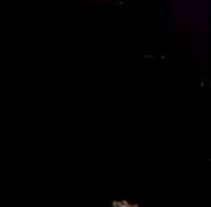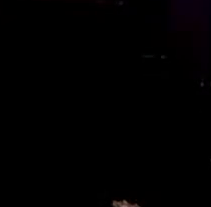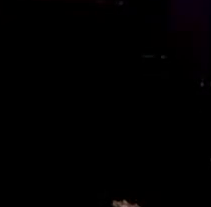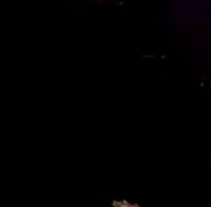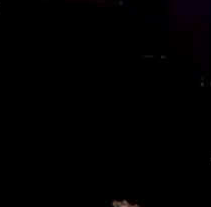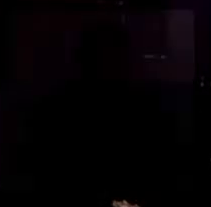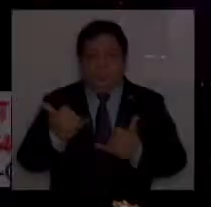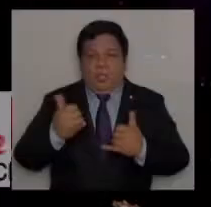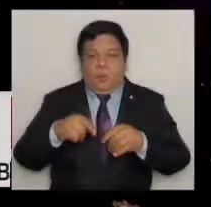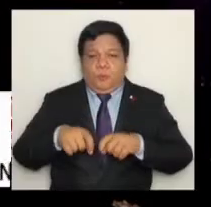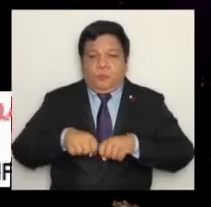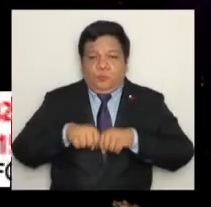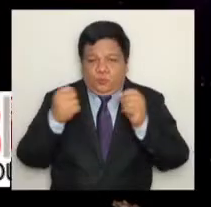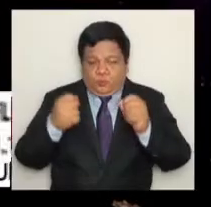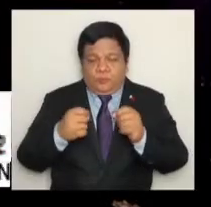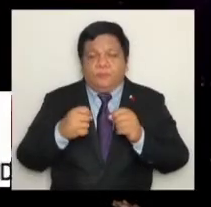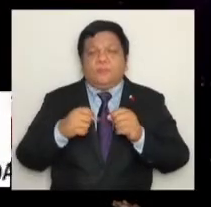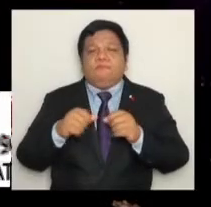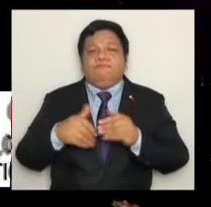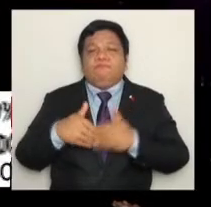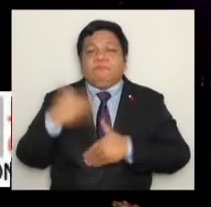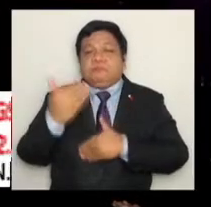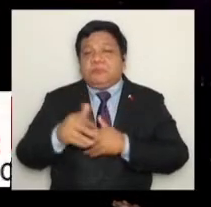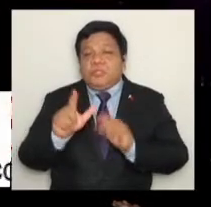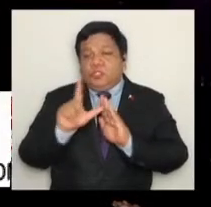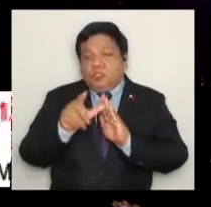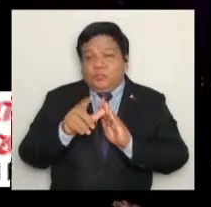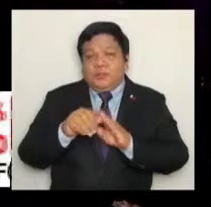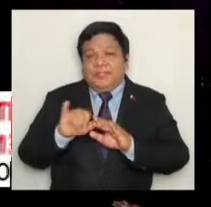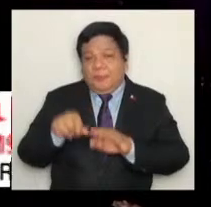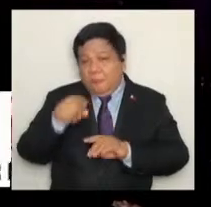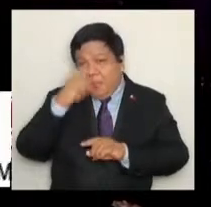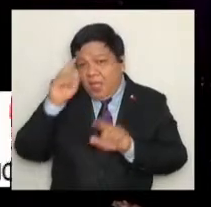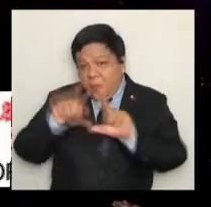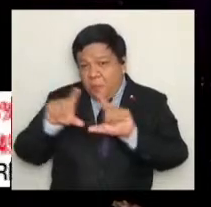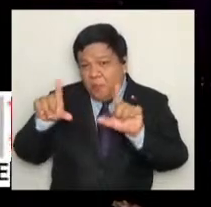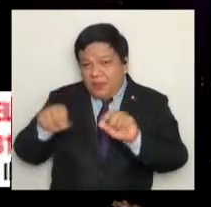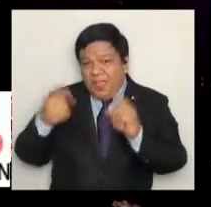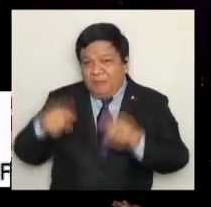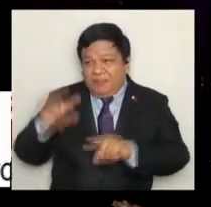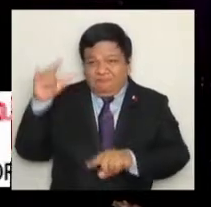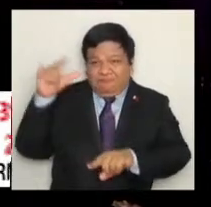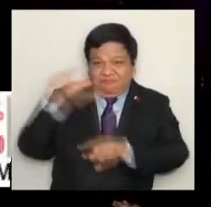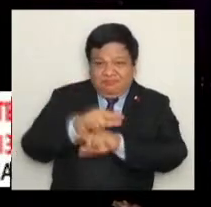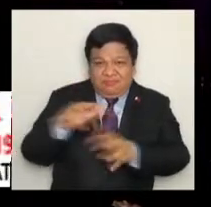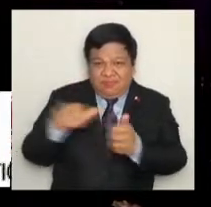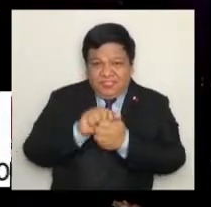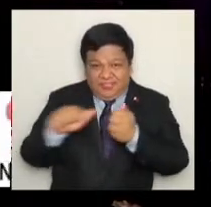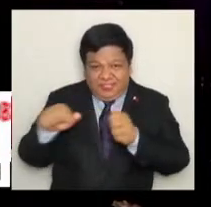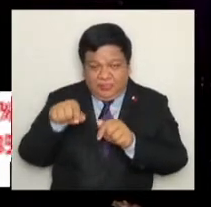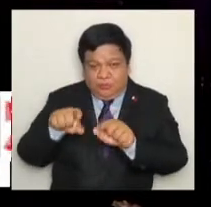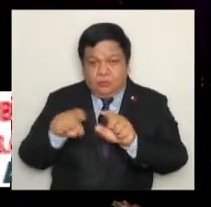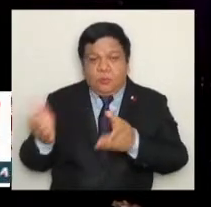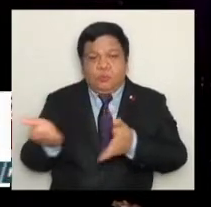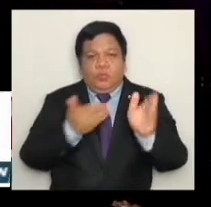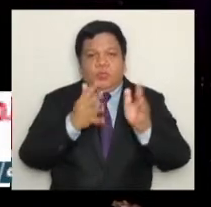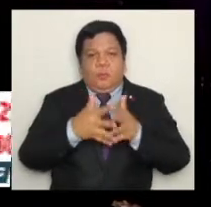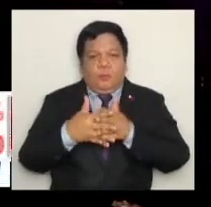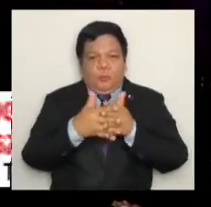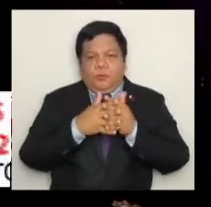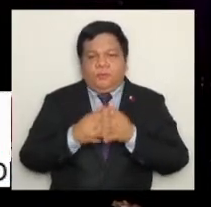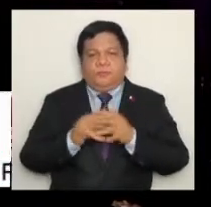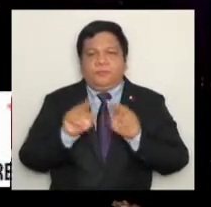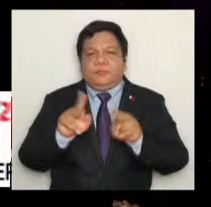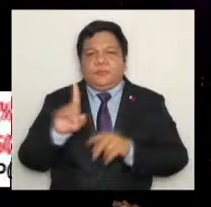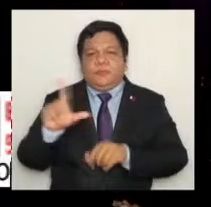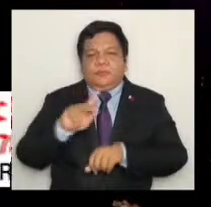going to take a break now. Up ahead, the black box from the crashed C-130 plane headed for the United States. You're watching Dateline Philippines